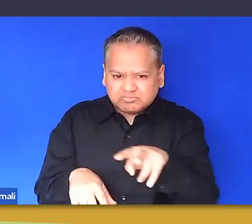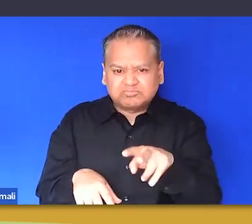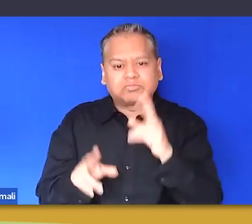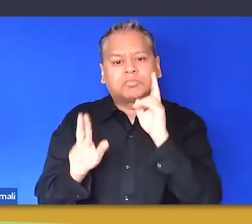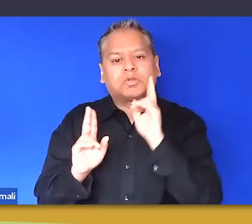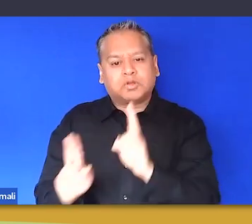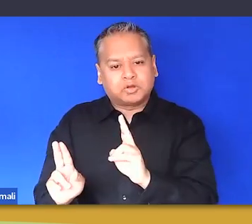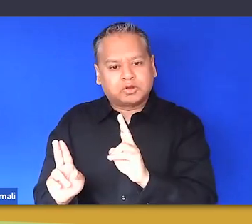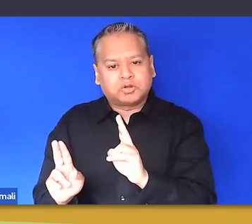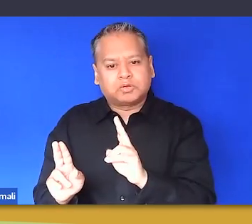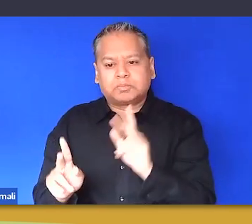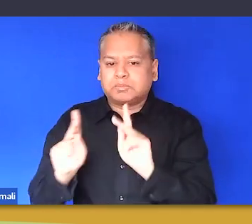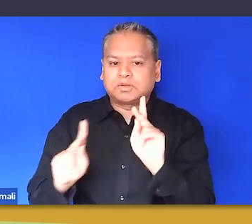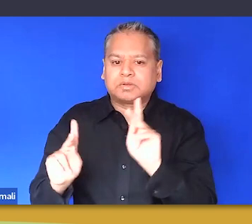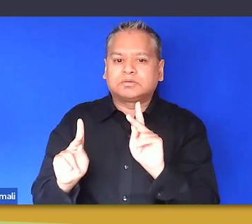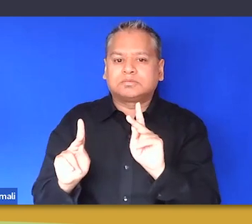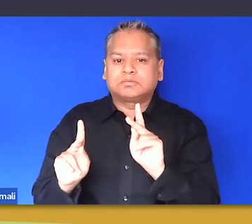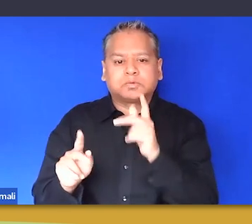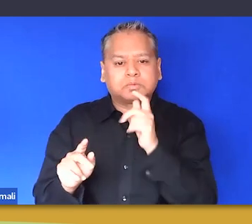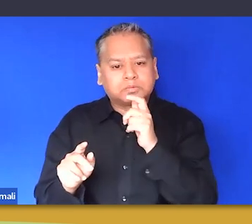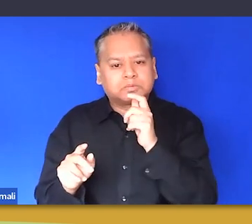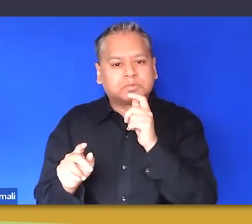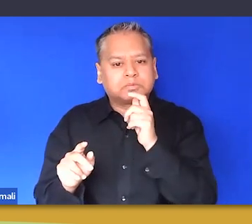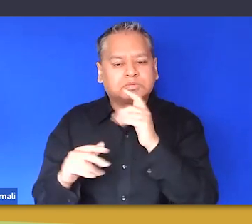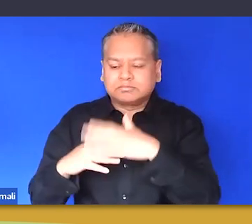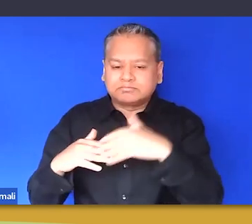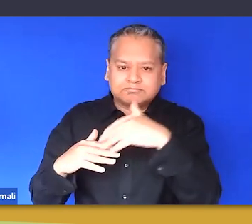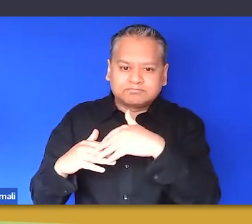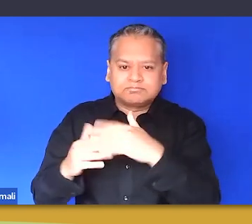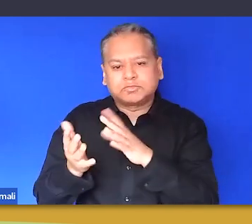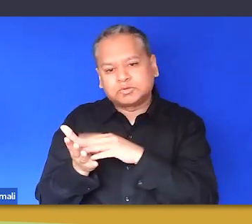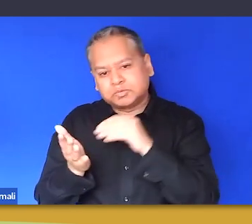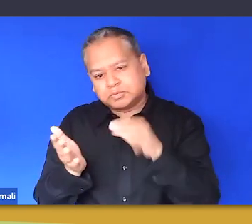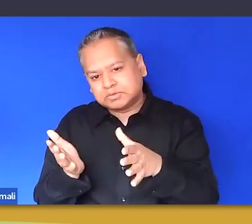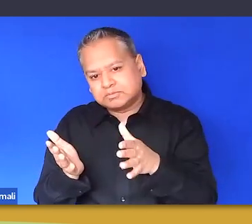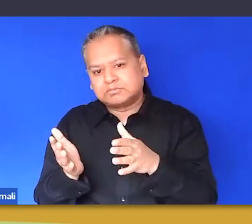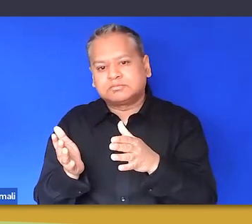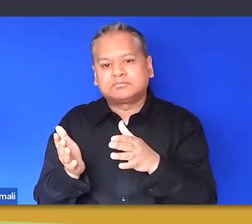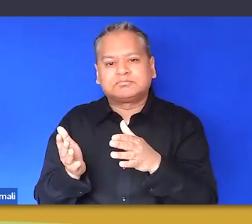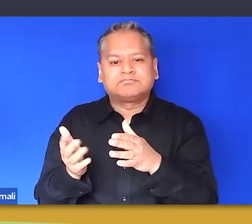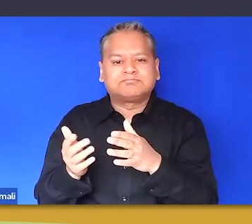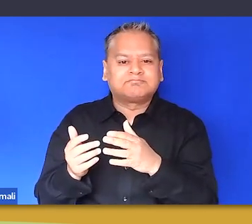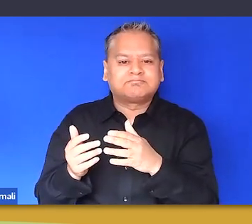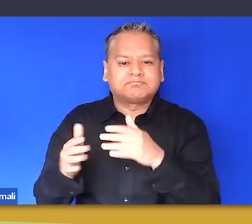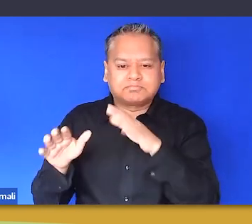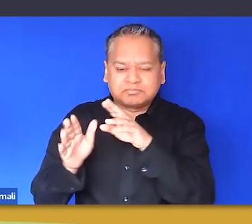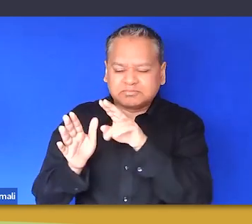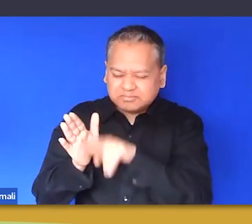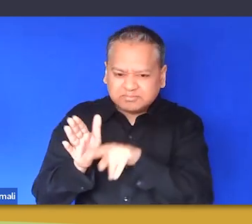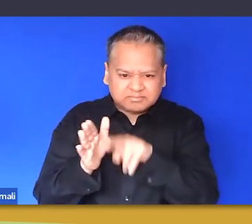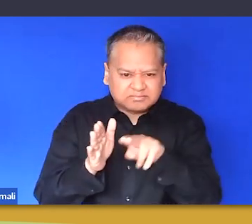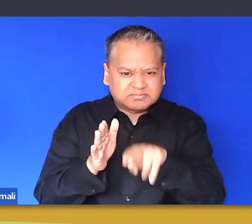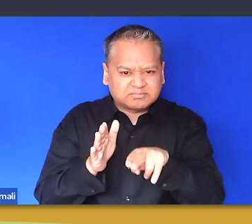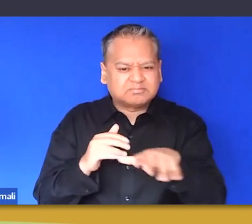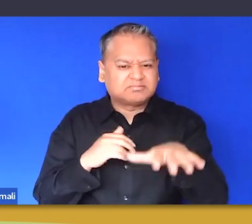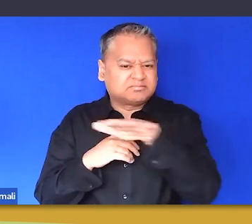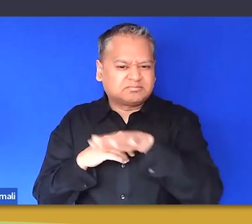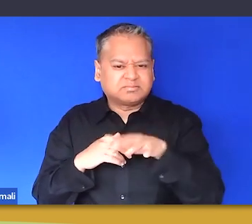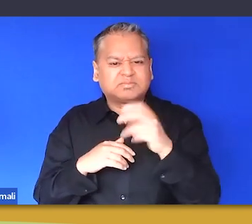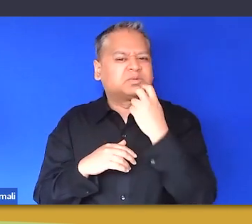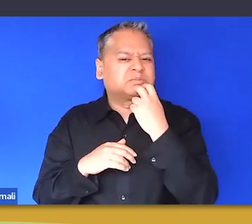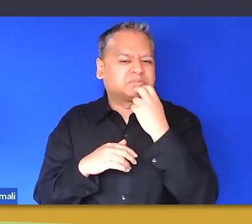children in need. It's great to have you here, Doris. Please tell us more about what motivates your work. Good